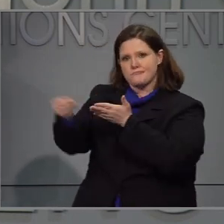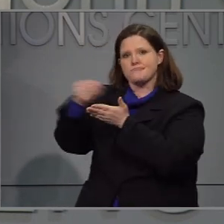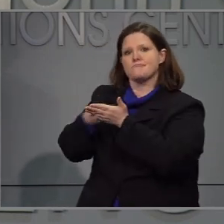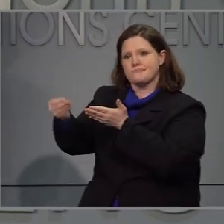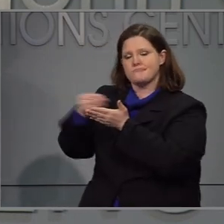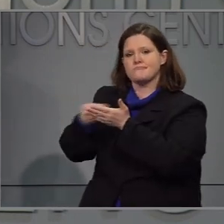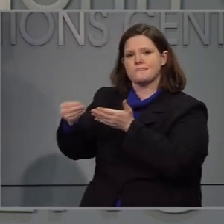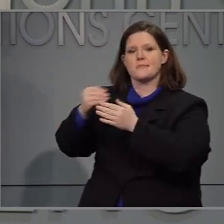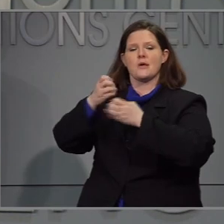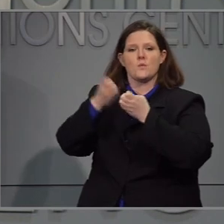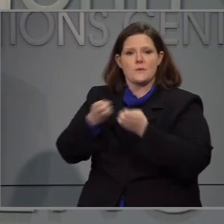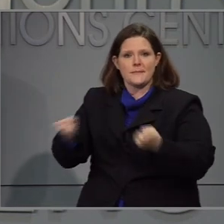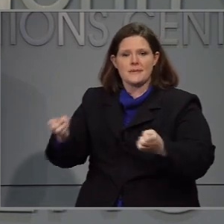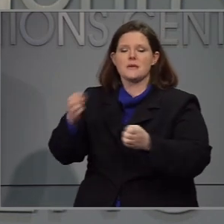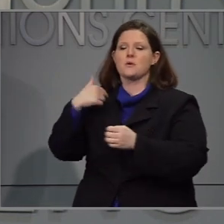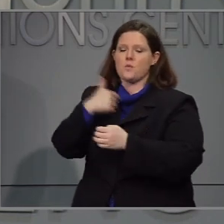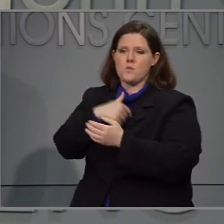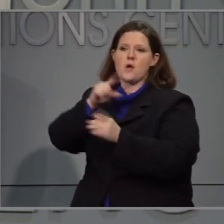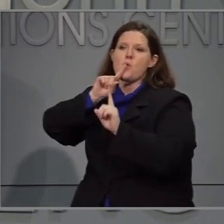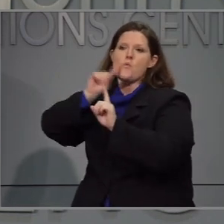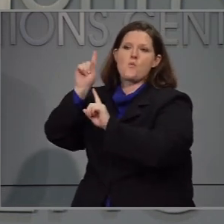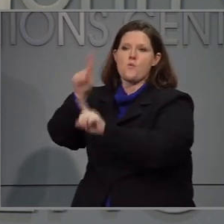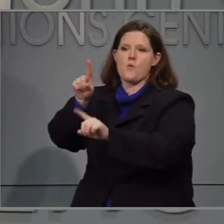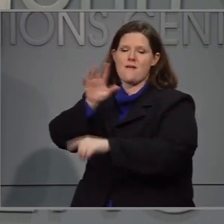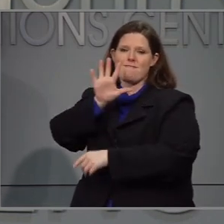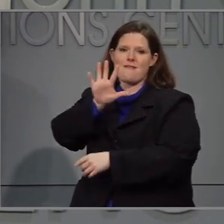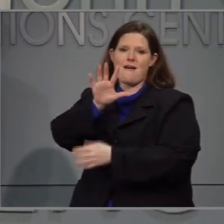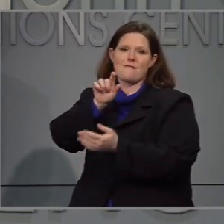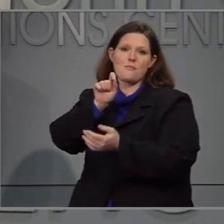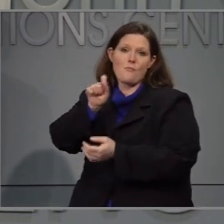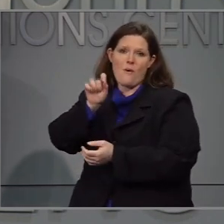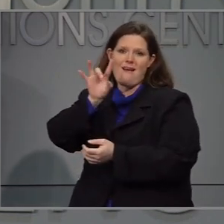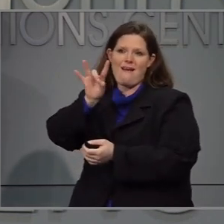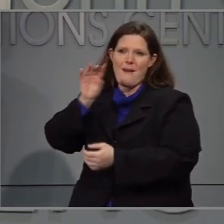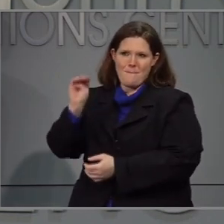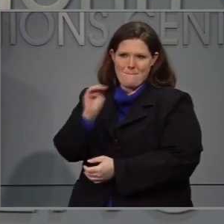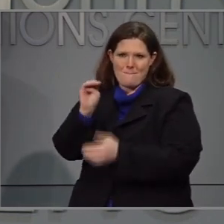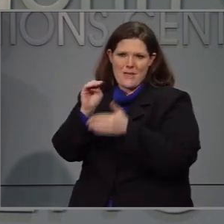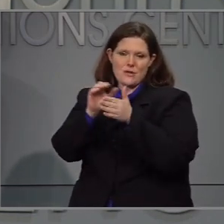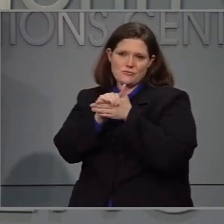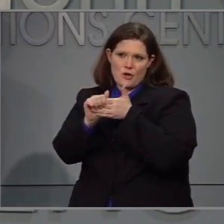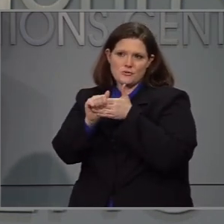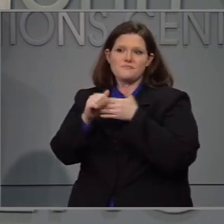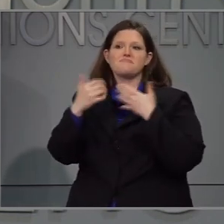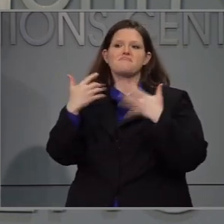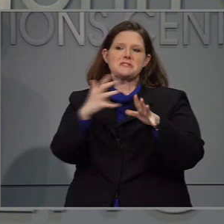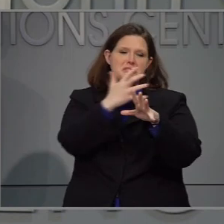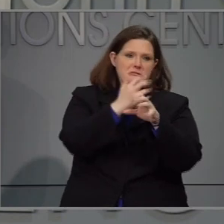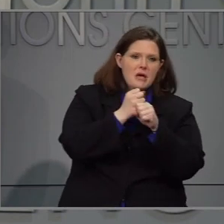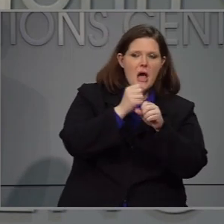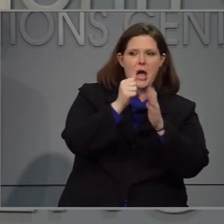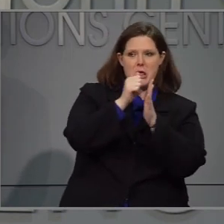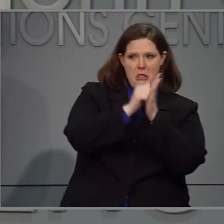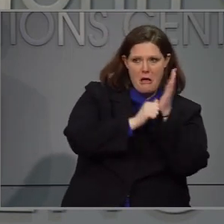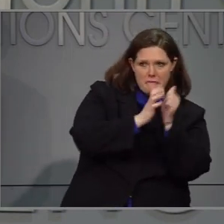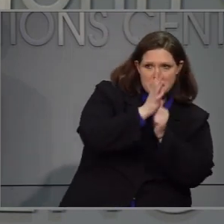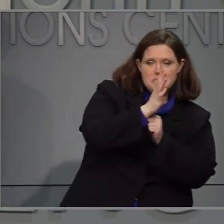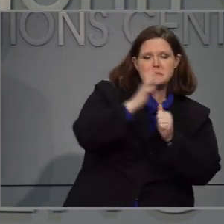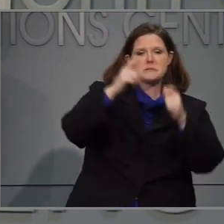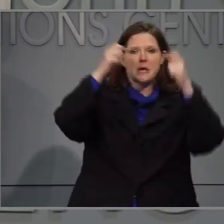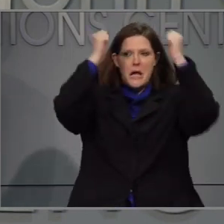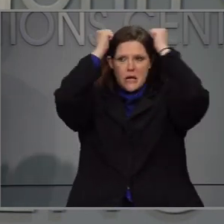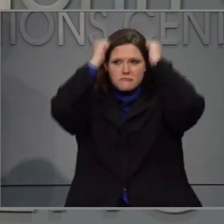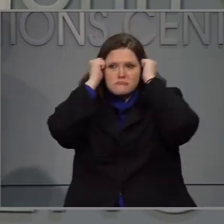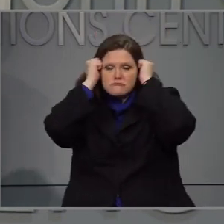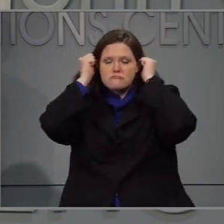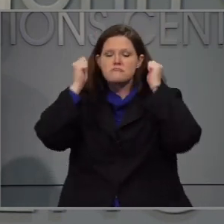million in orders yesterday. We received shipments of gloves, hair covers, masks, and other items, and we delivered shipments